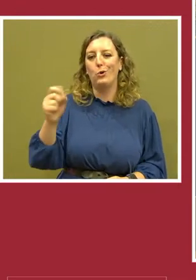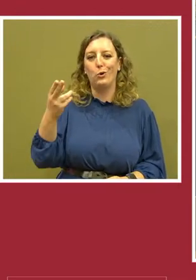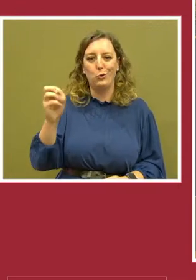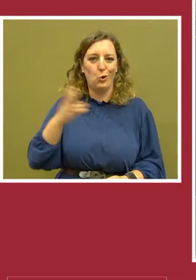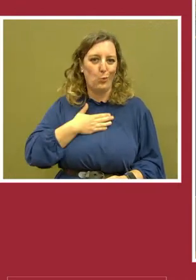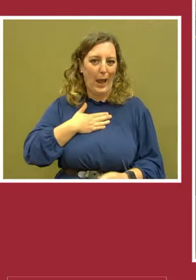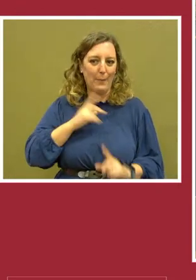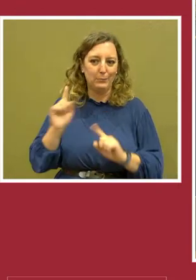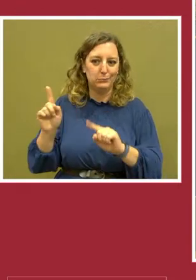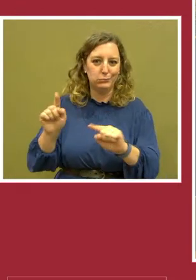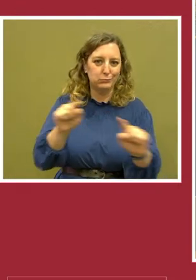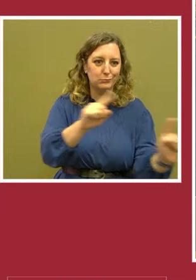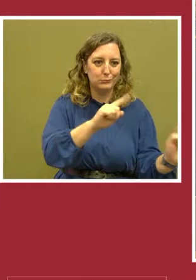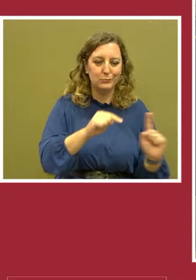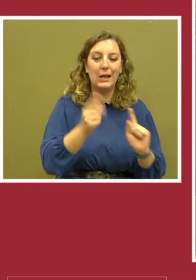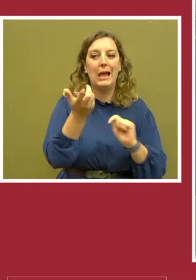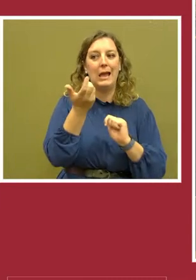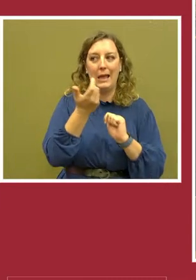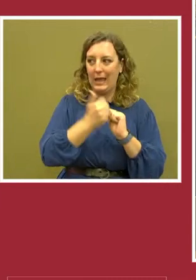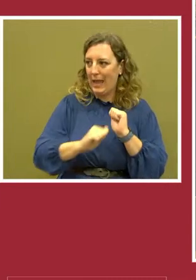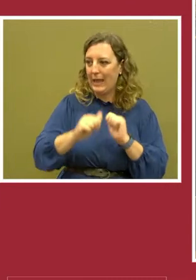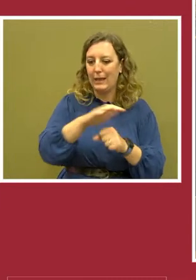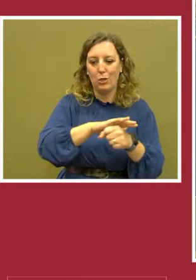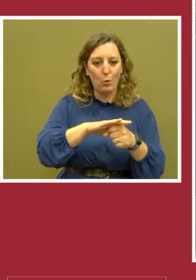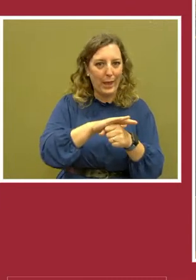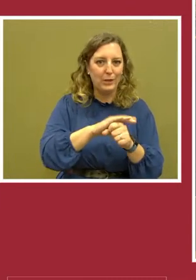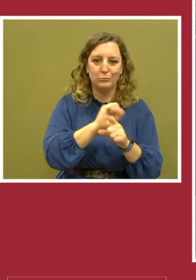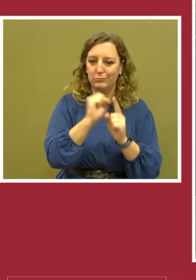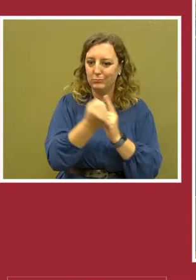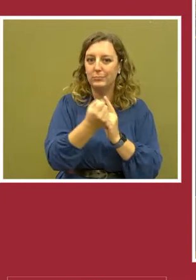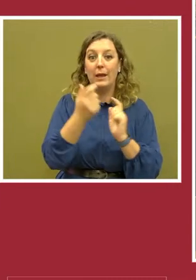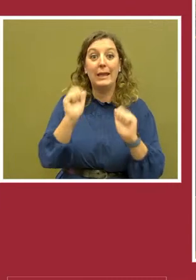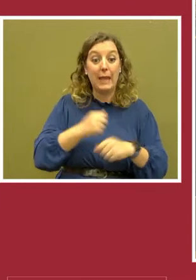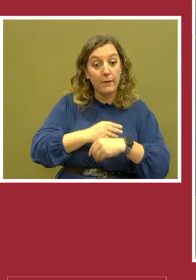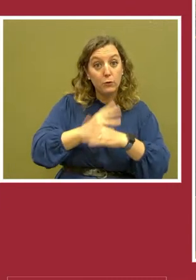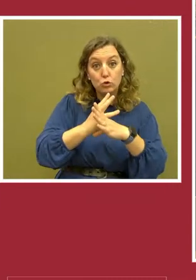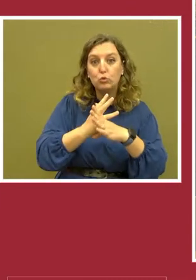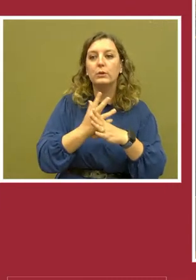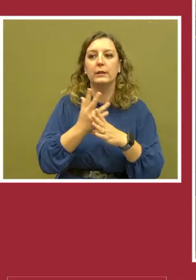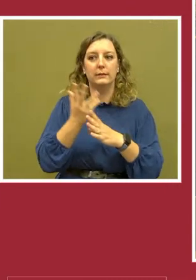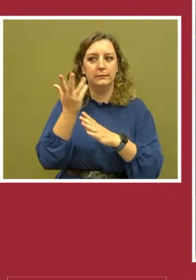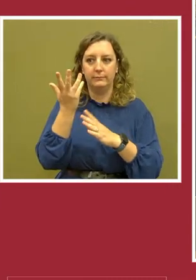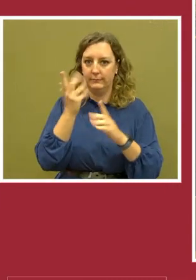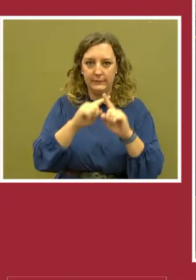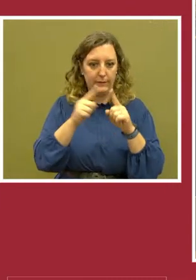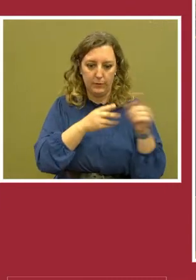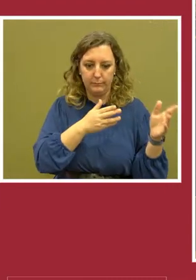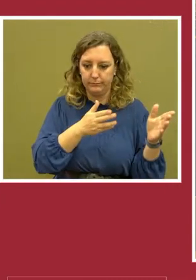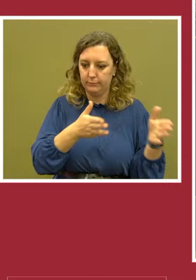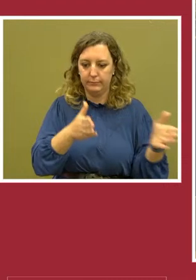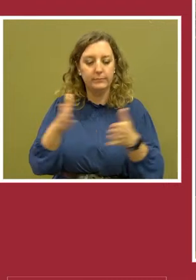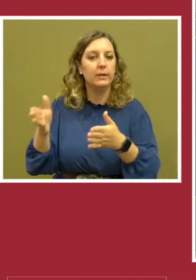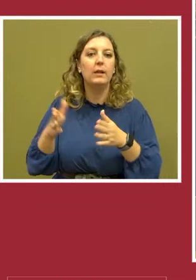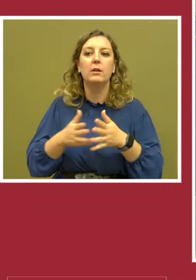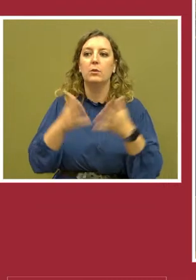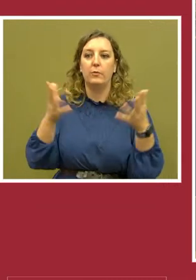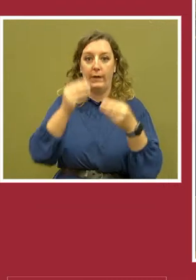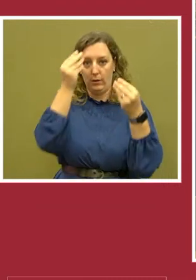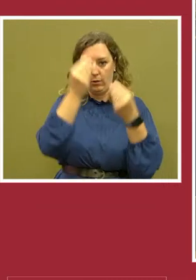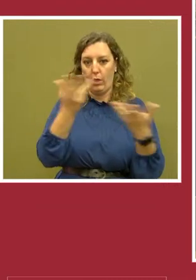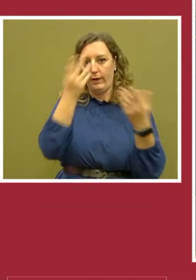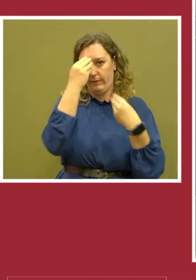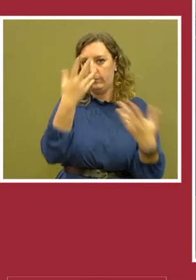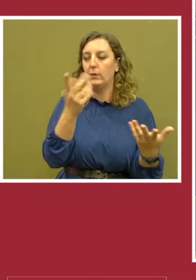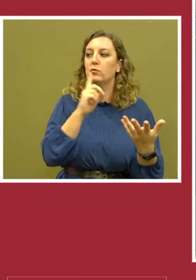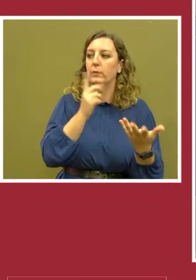do in just about any conditions or locations, and we can do it virtually in any way, shape, or form and provide lots of information for